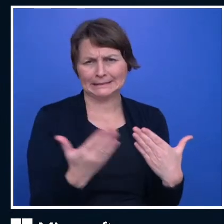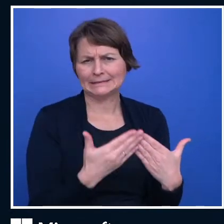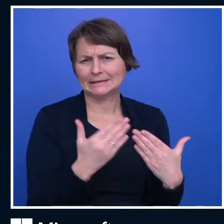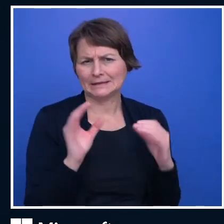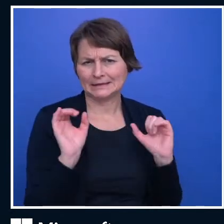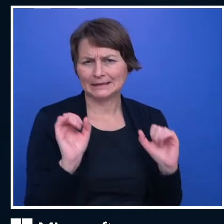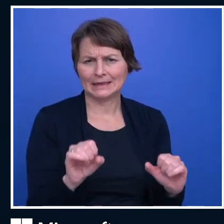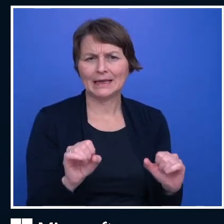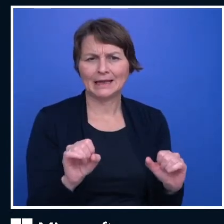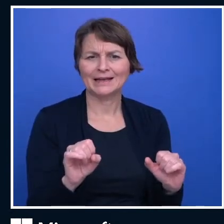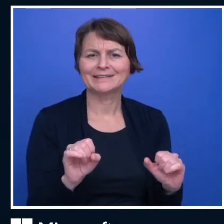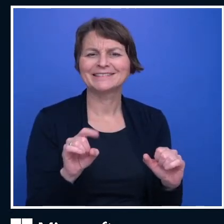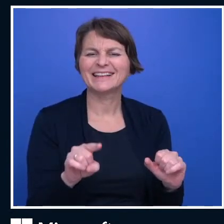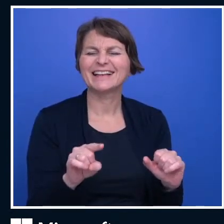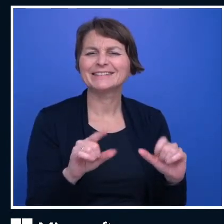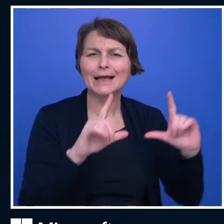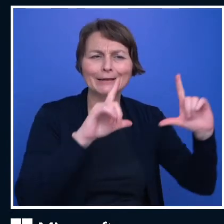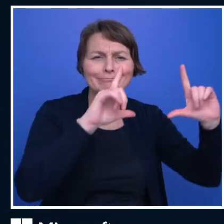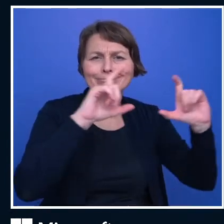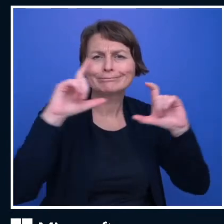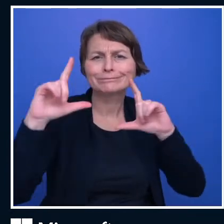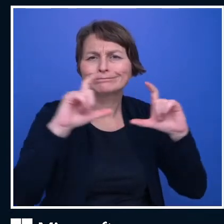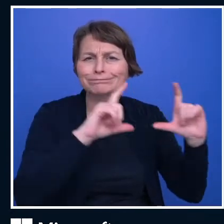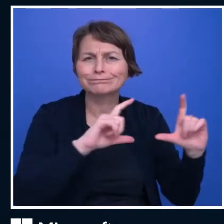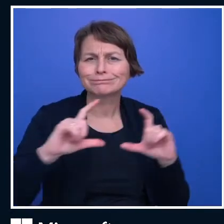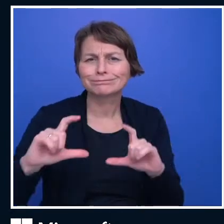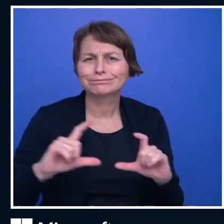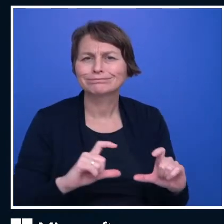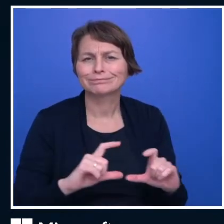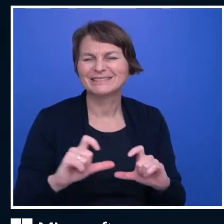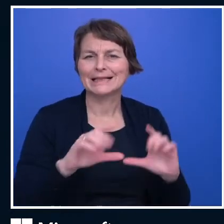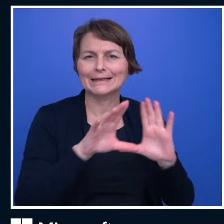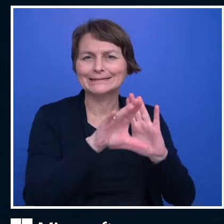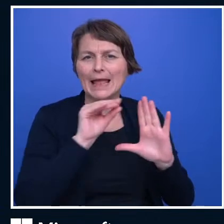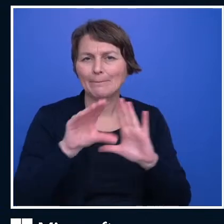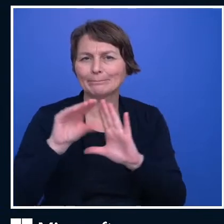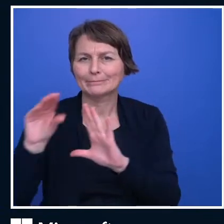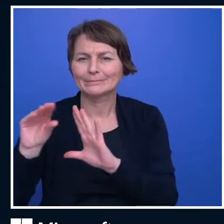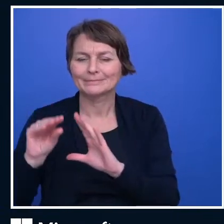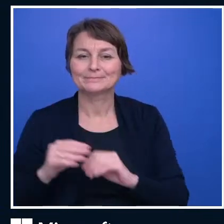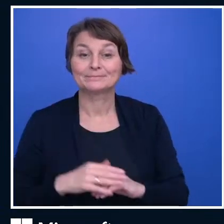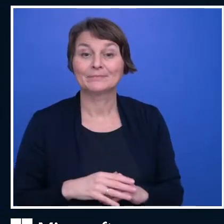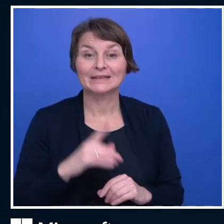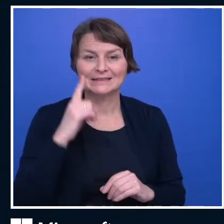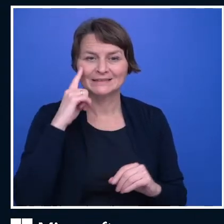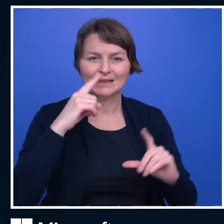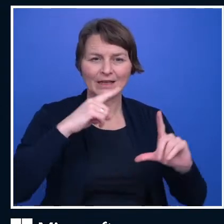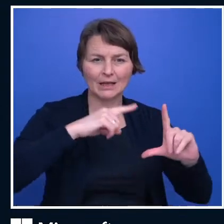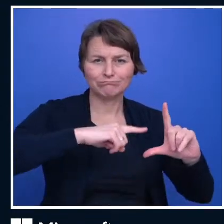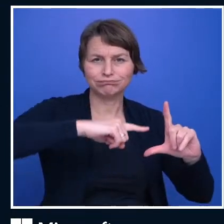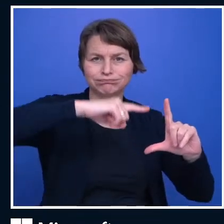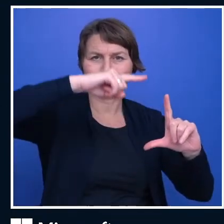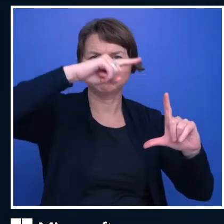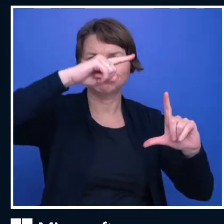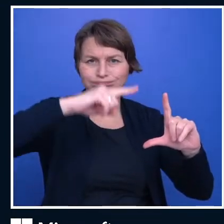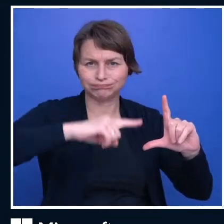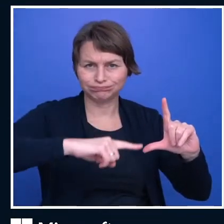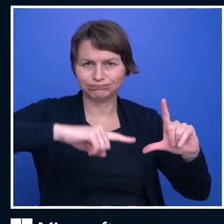Notebook snaps where we're seeing amplitude. I'm sorry.